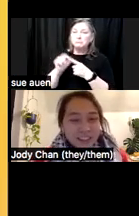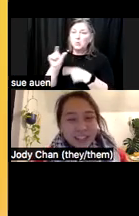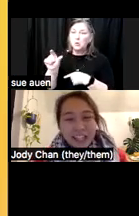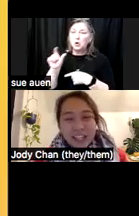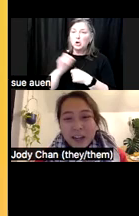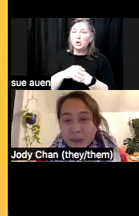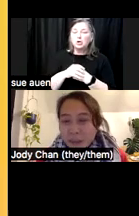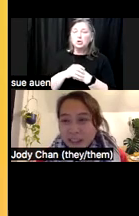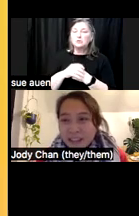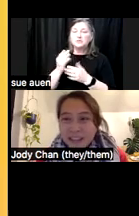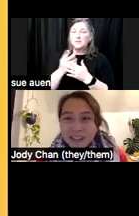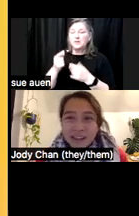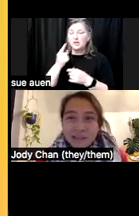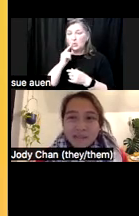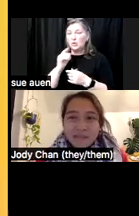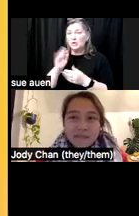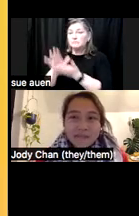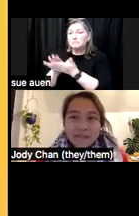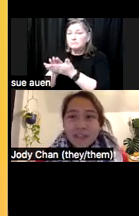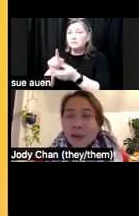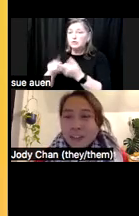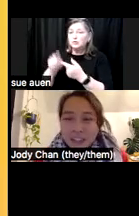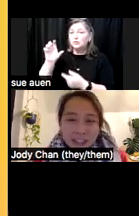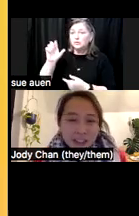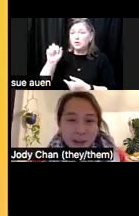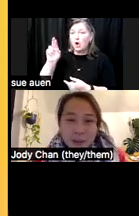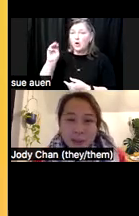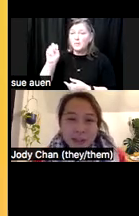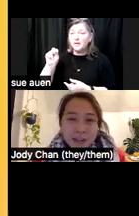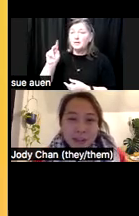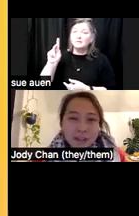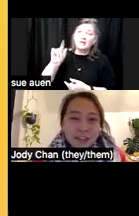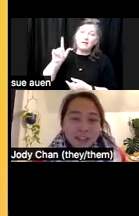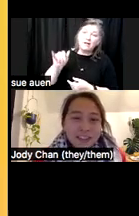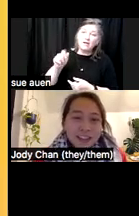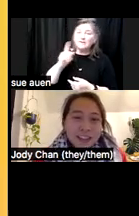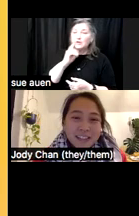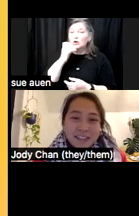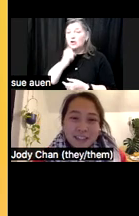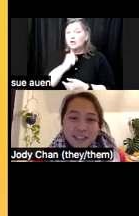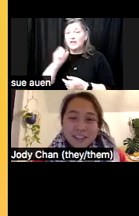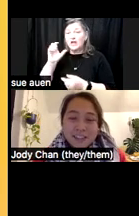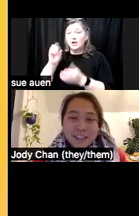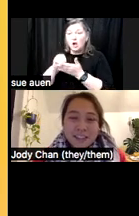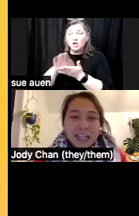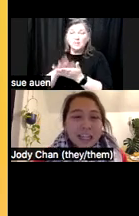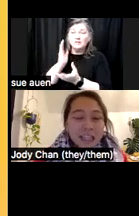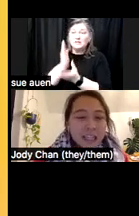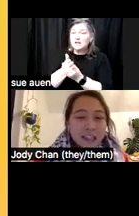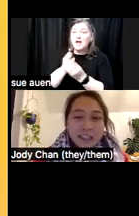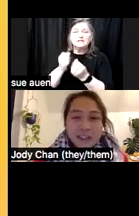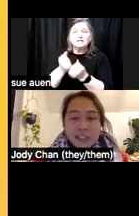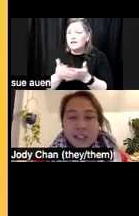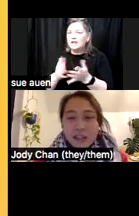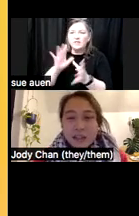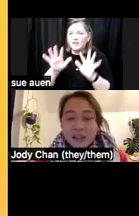you want to share for Kayla and Carmen. If you are looking at the Care Maybe document or at the slides, if there's anything in